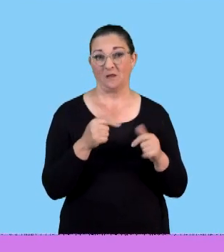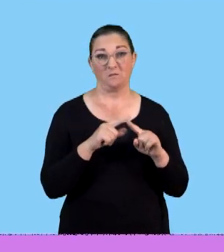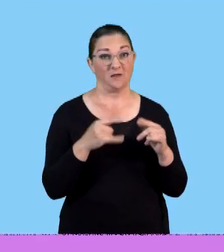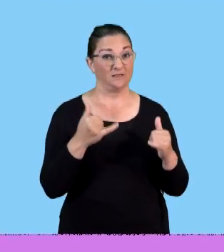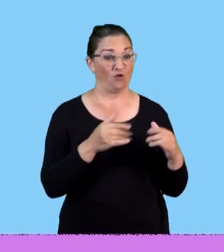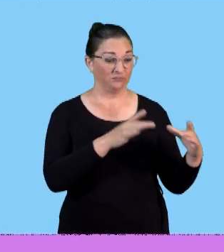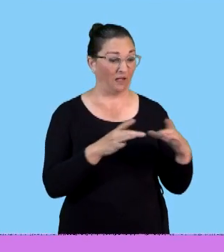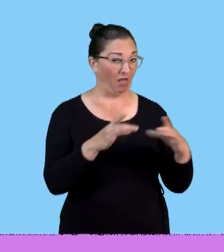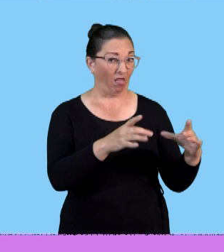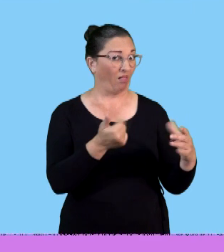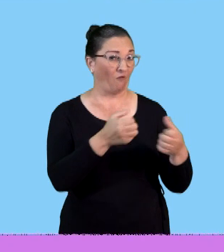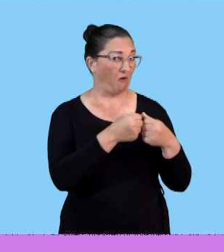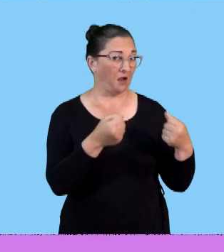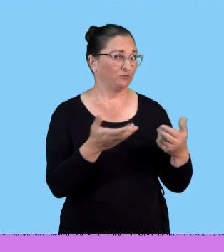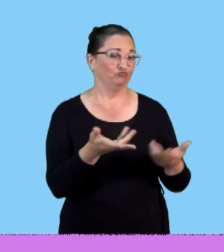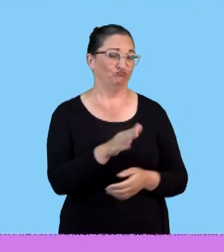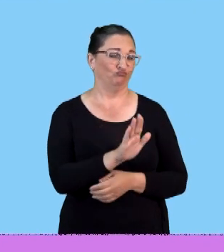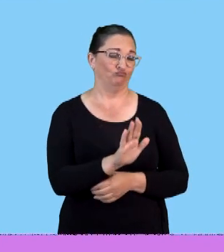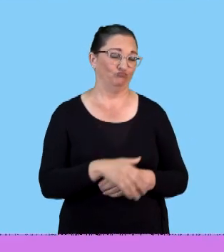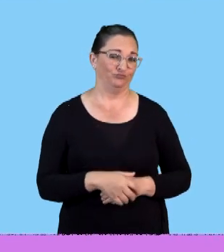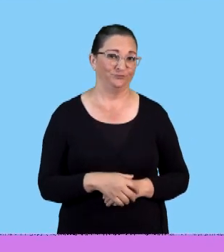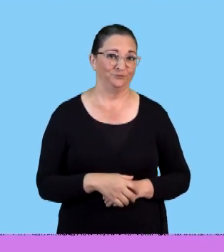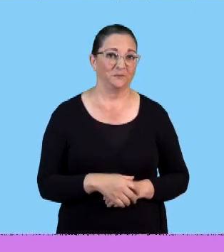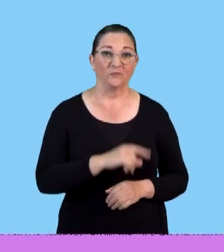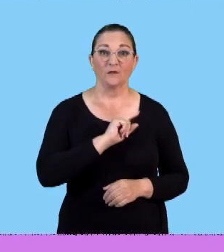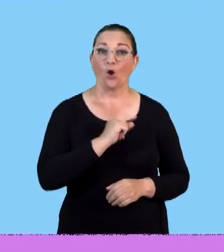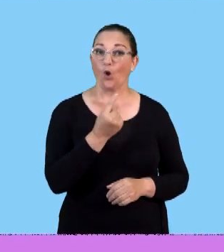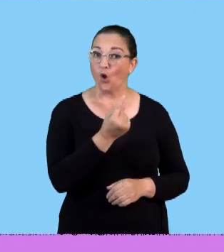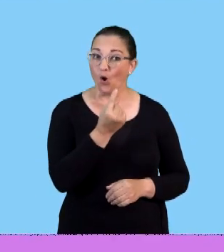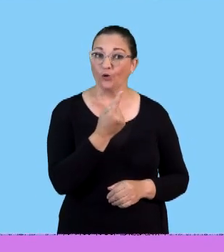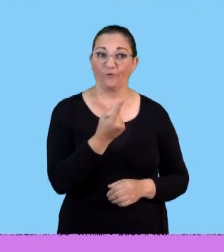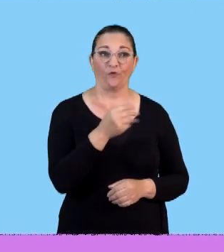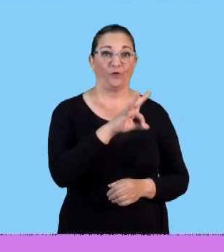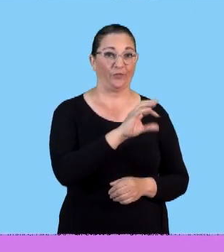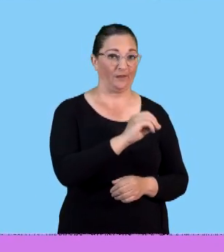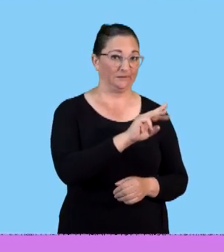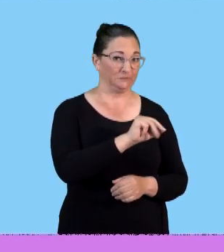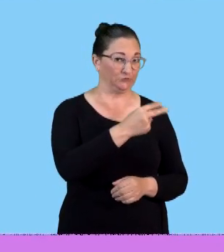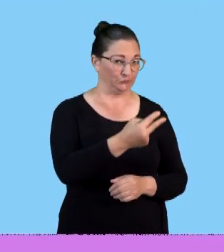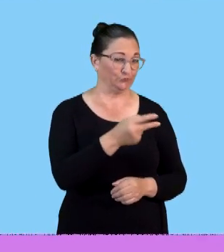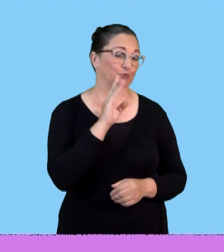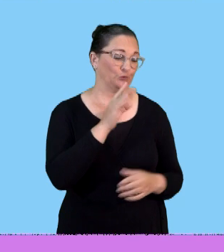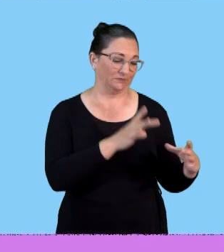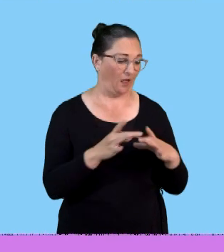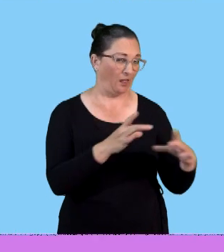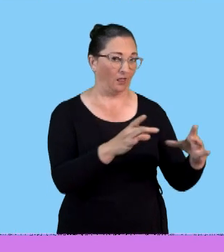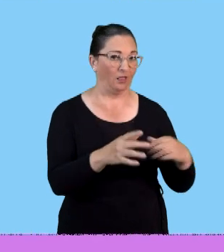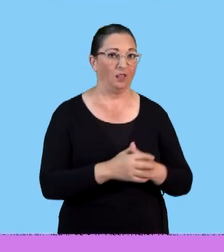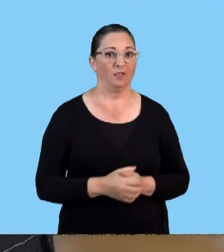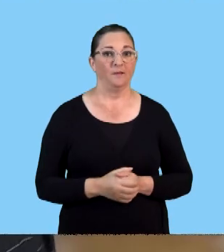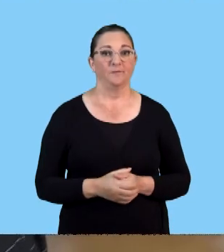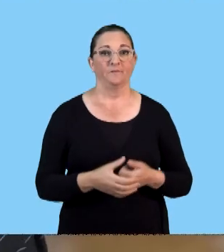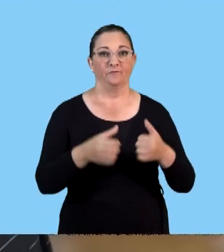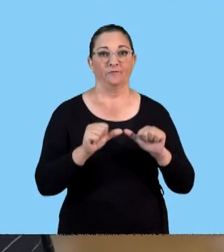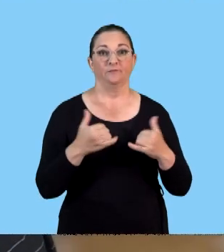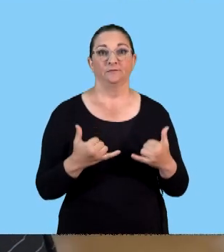Remember, we are not going to tile this part where we see the cabinets. So only the 30 square meters will be tiled.